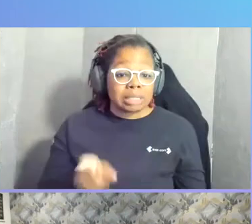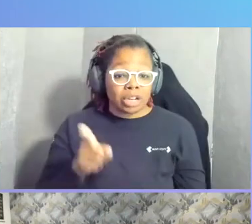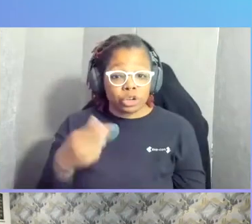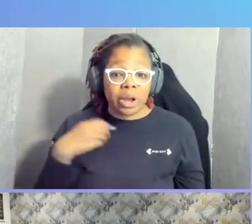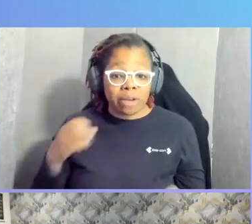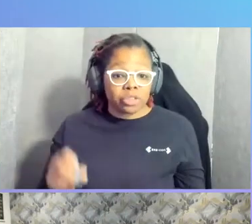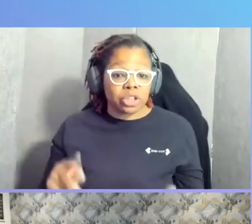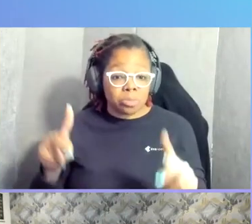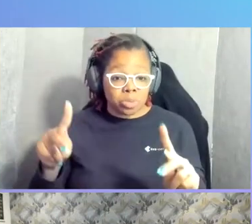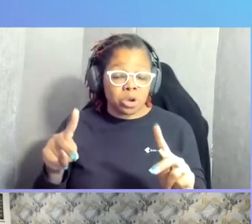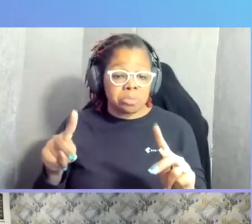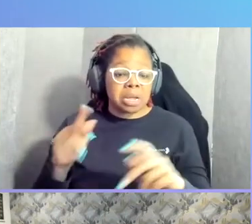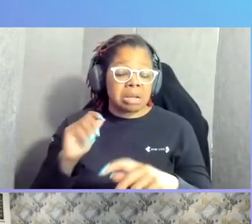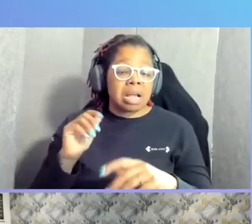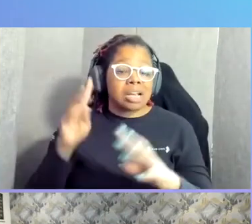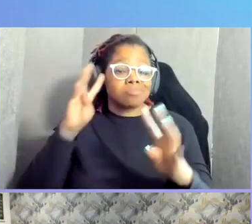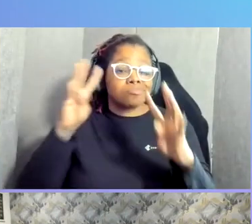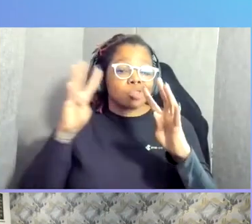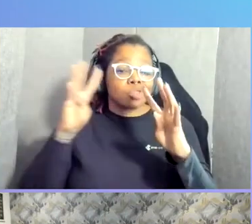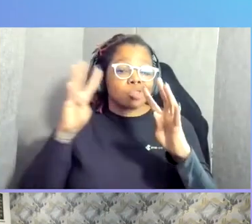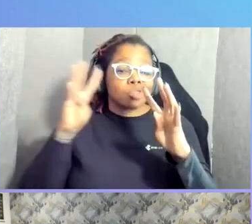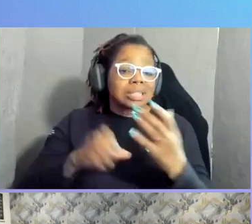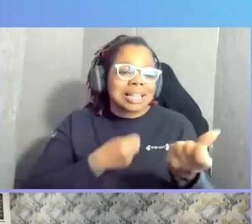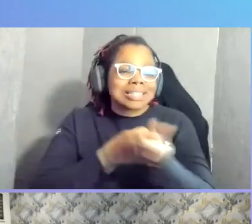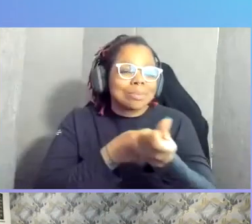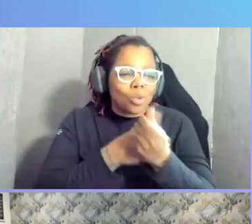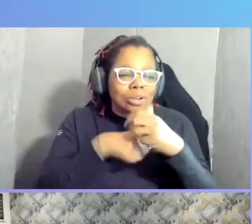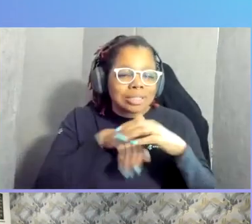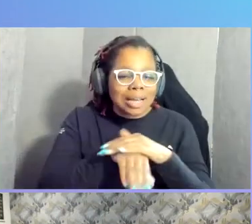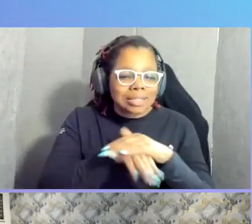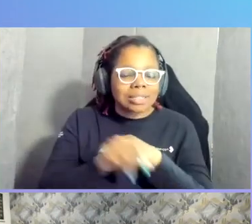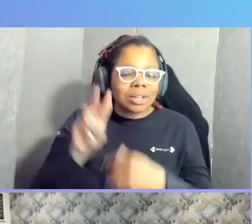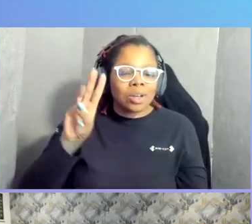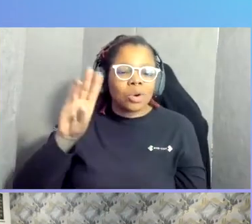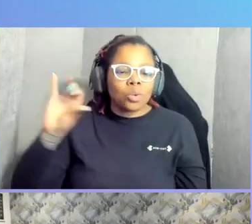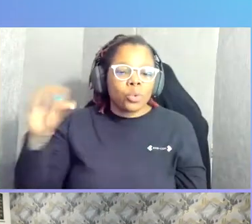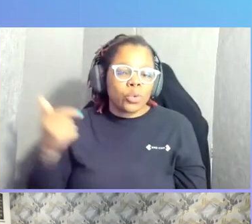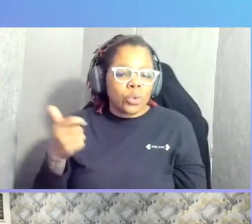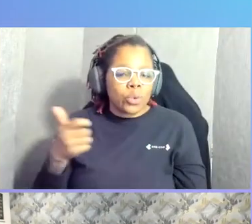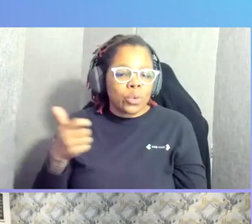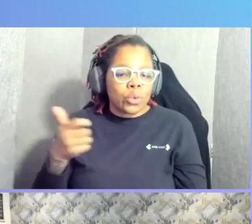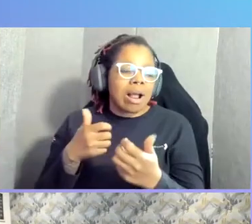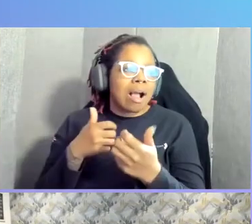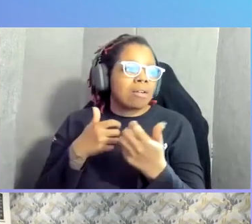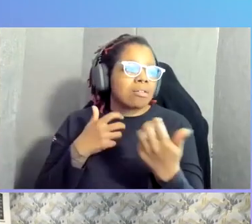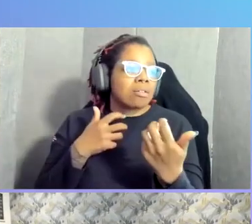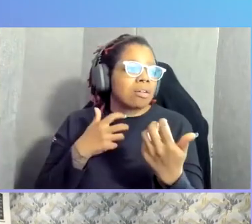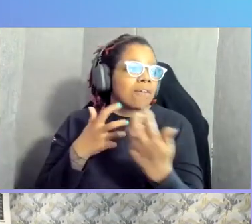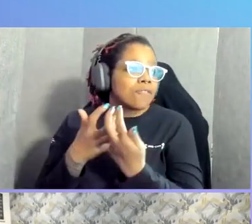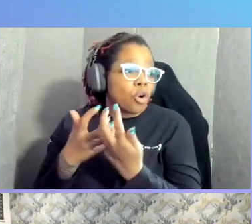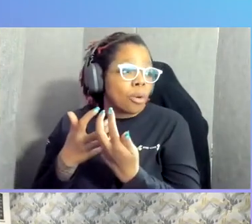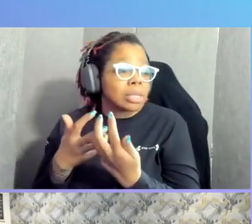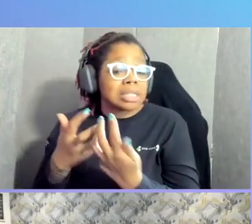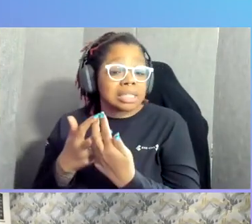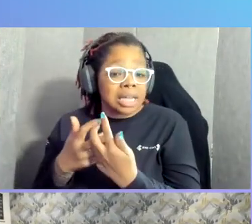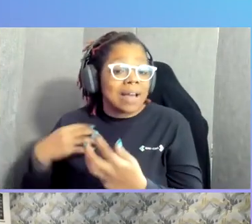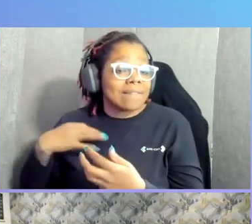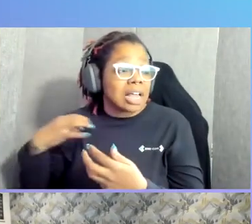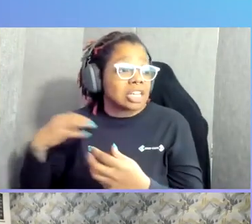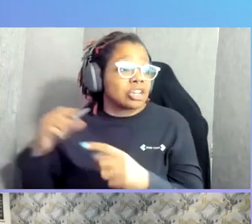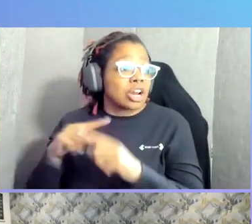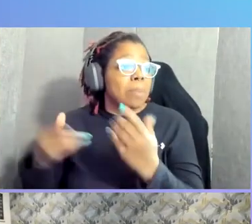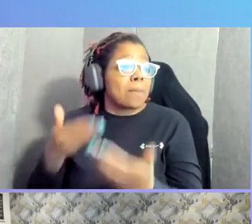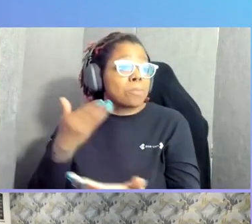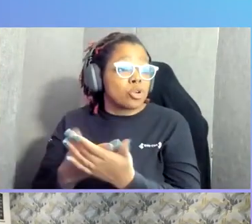create design that supports accessibility. WCAG conformance is voluntary, but proof of